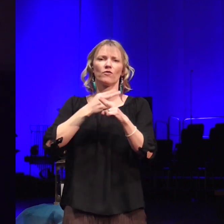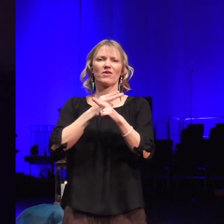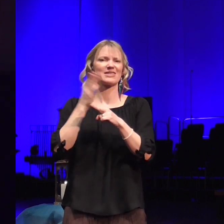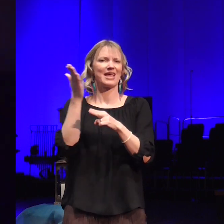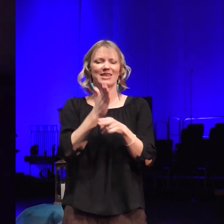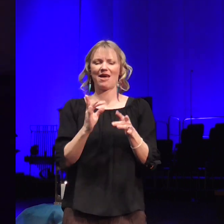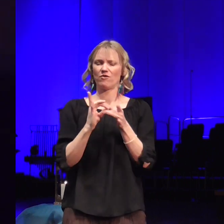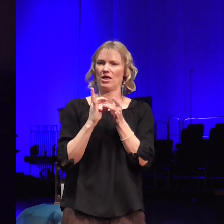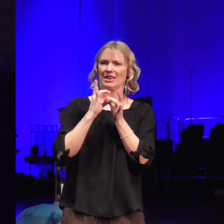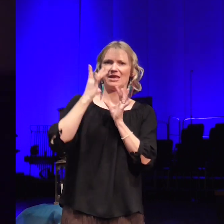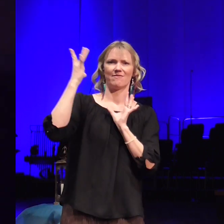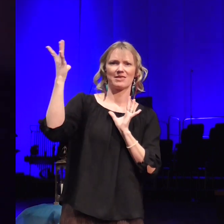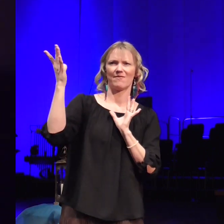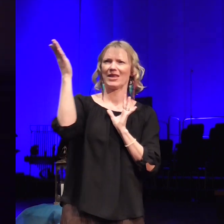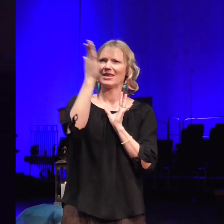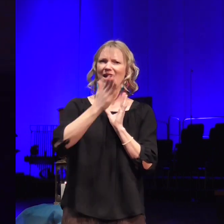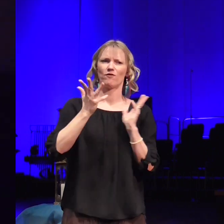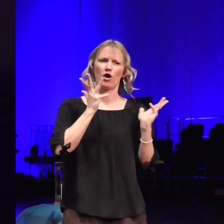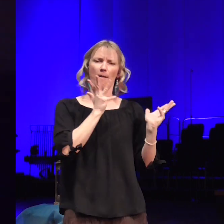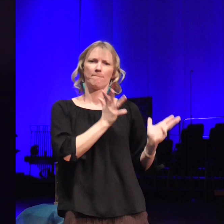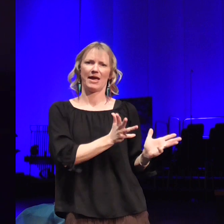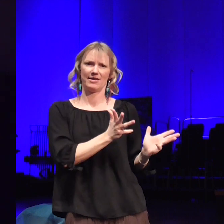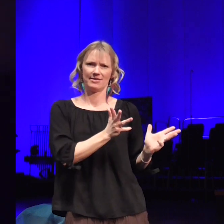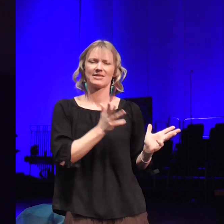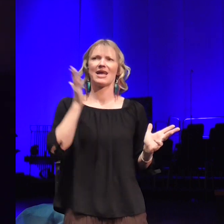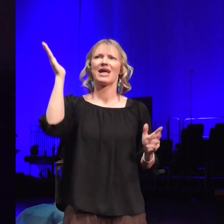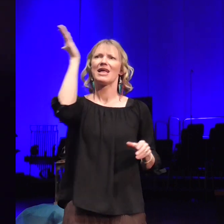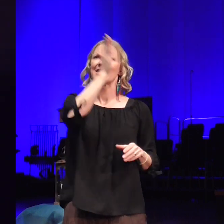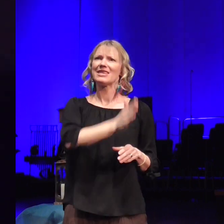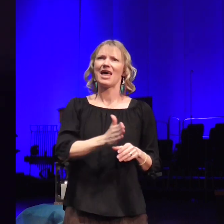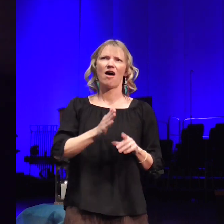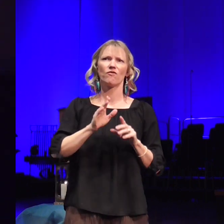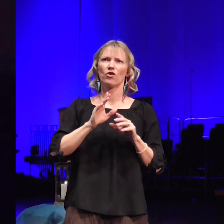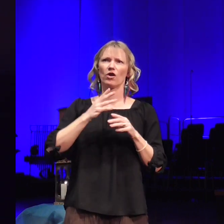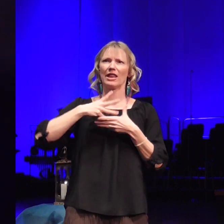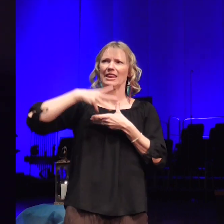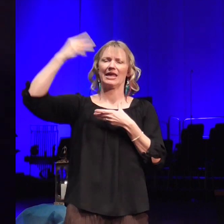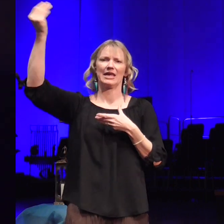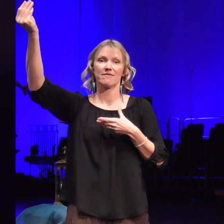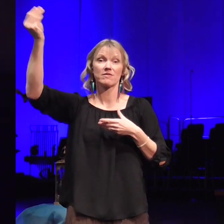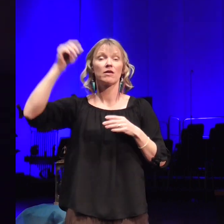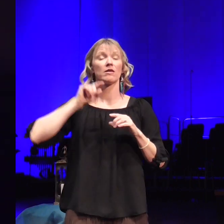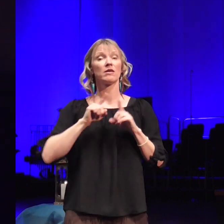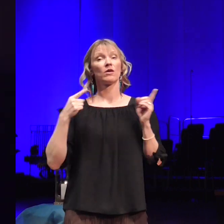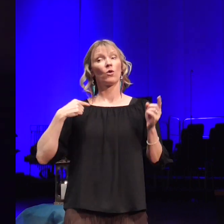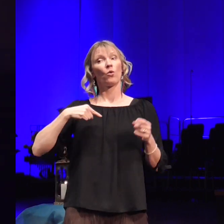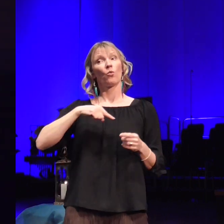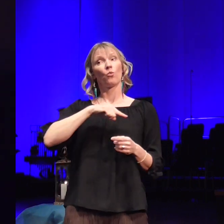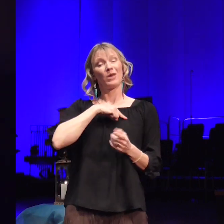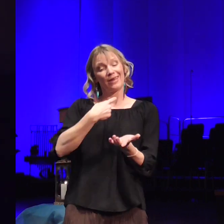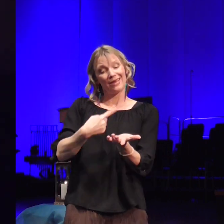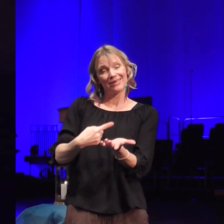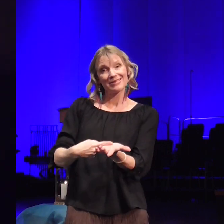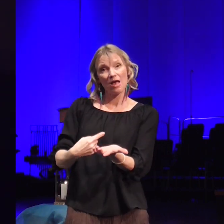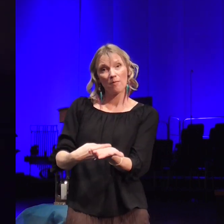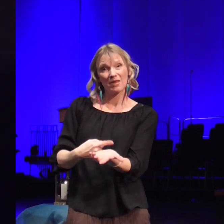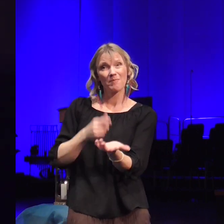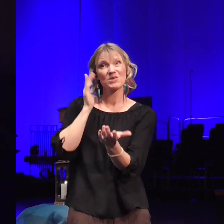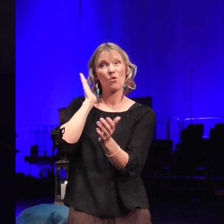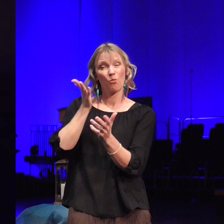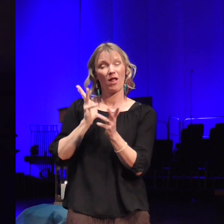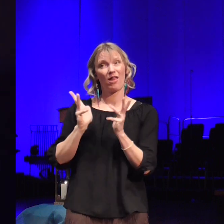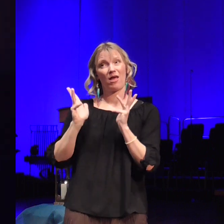us, never abandons us, never goes away. However, we may at times abandon